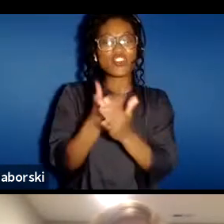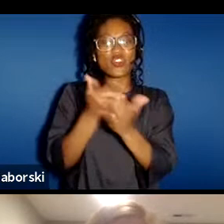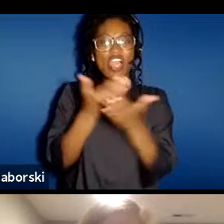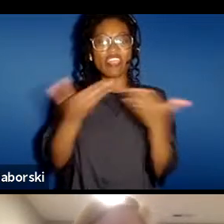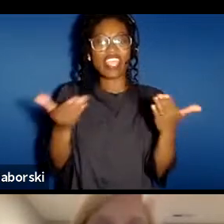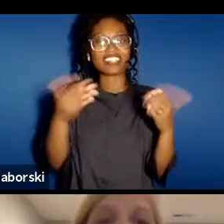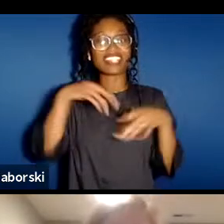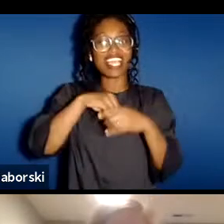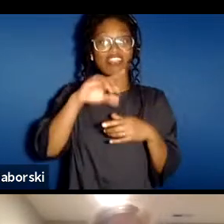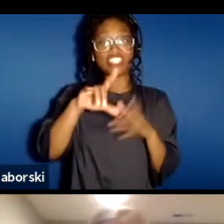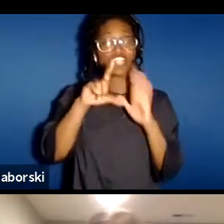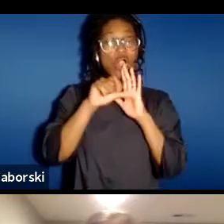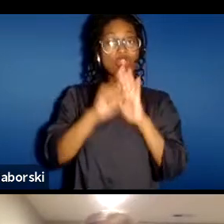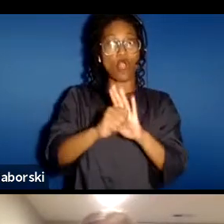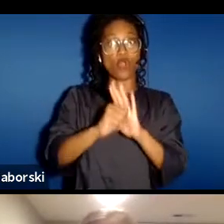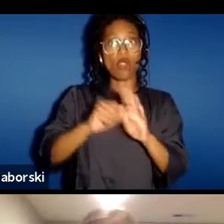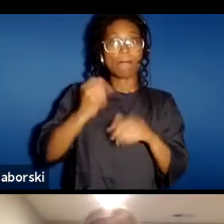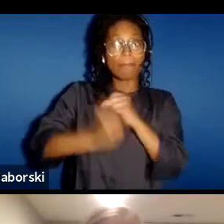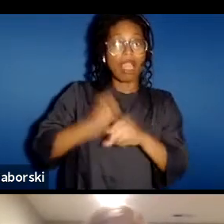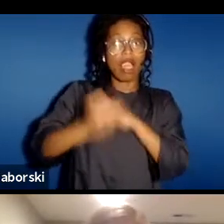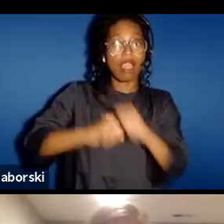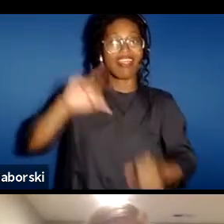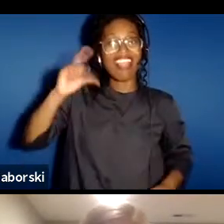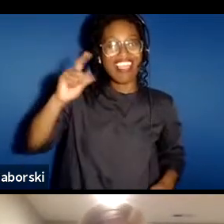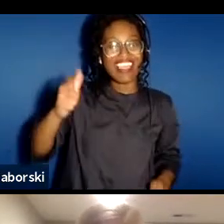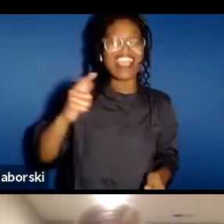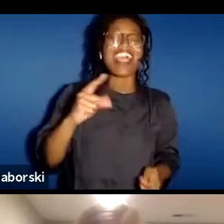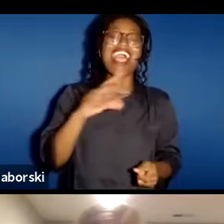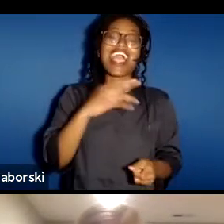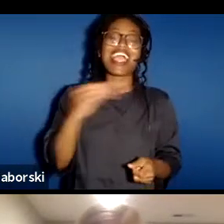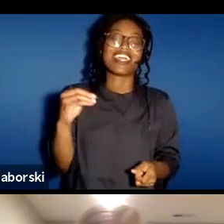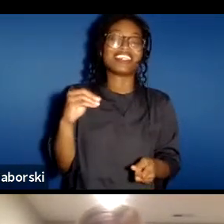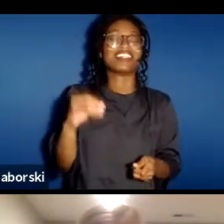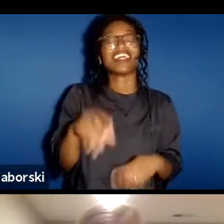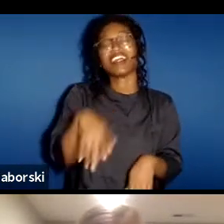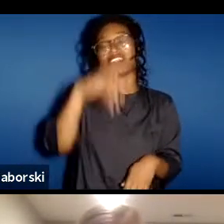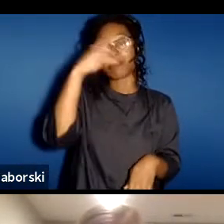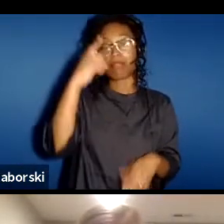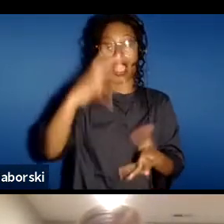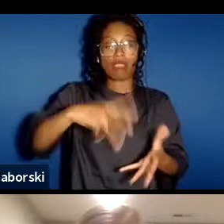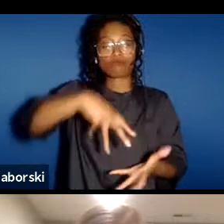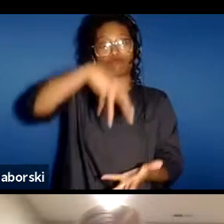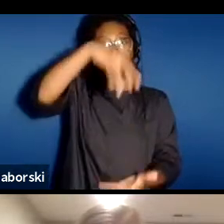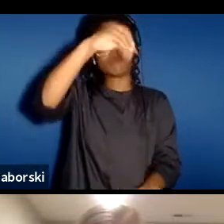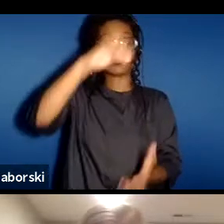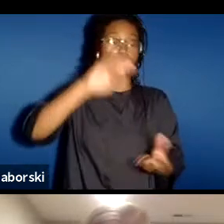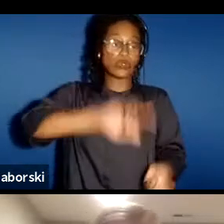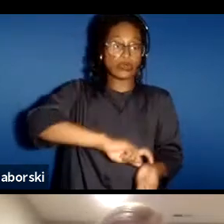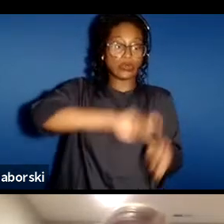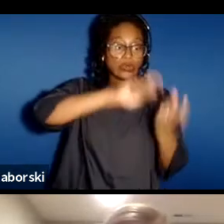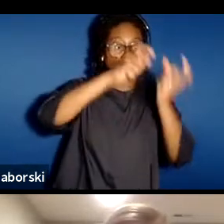years later. I love it. And of course, this black, the sleek ombre, which privately I